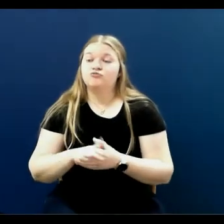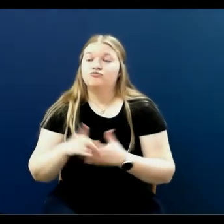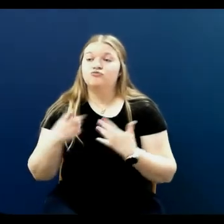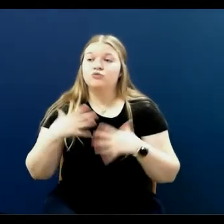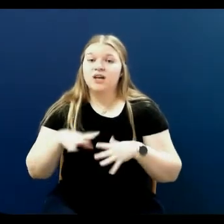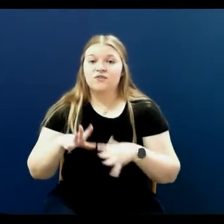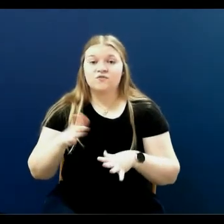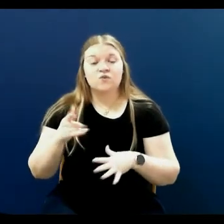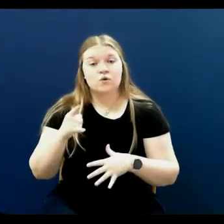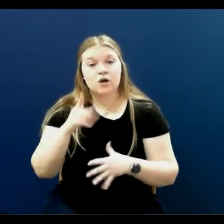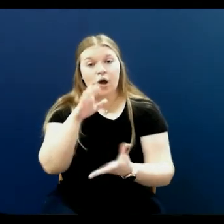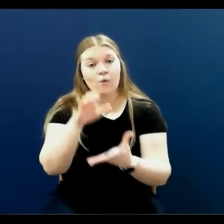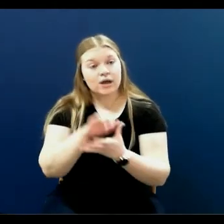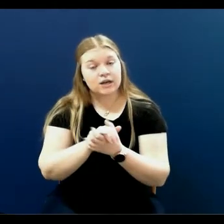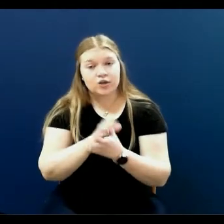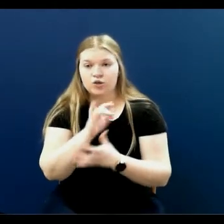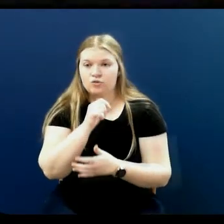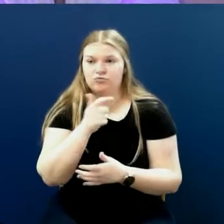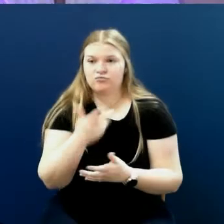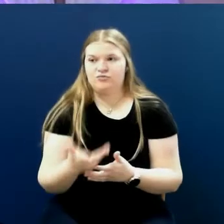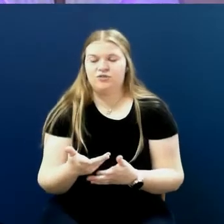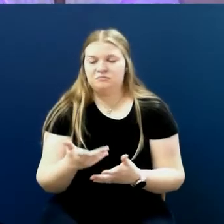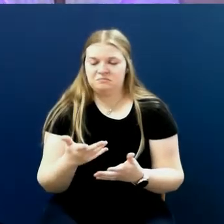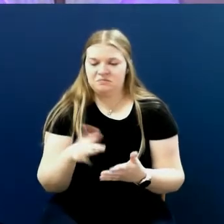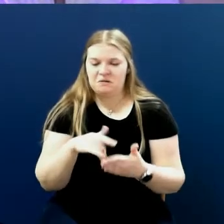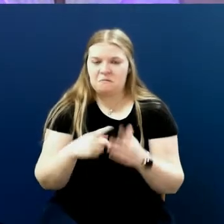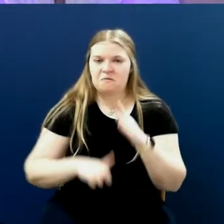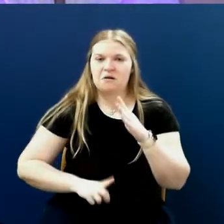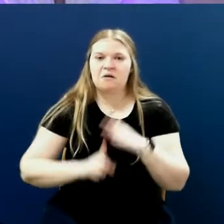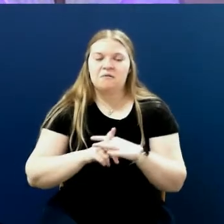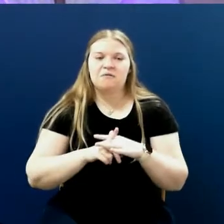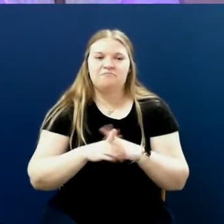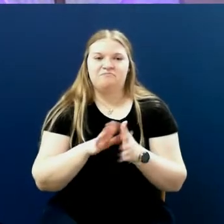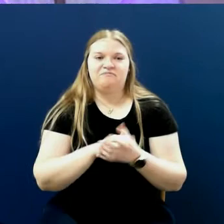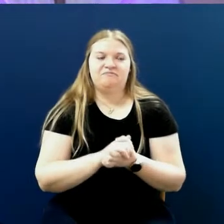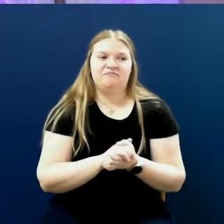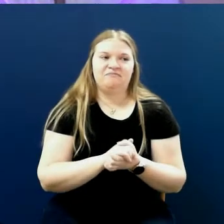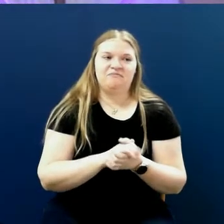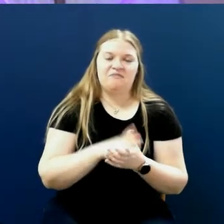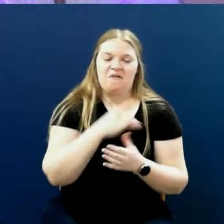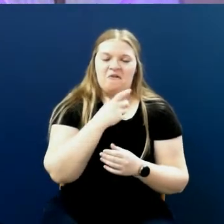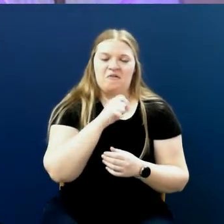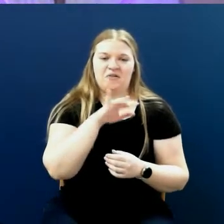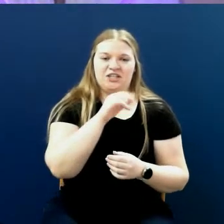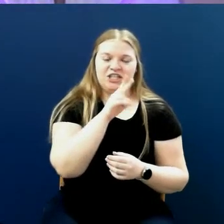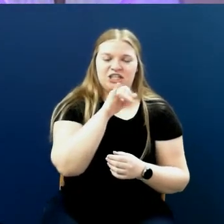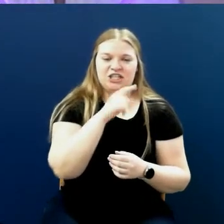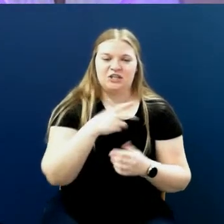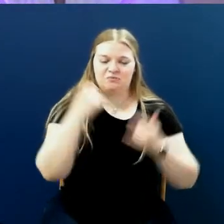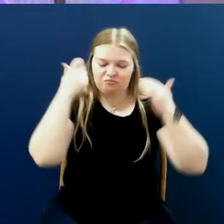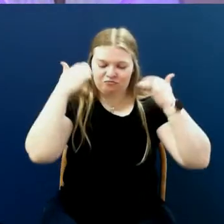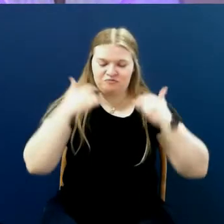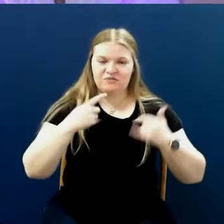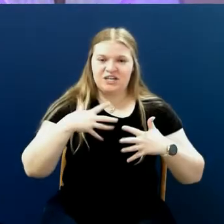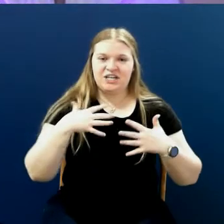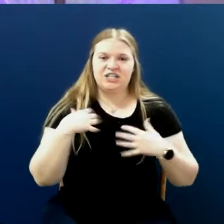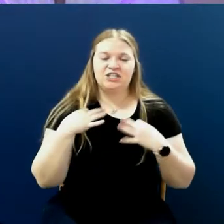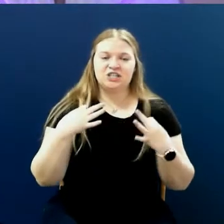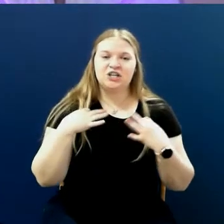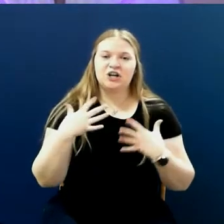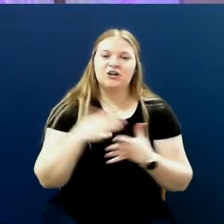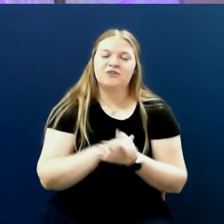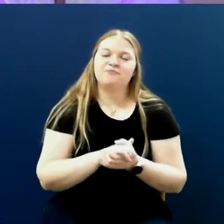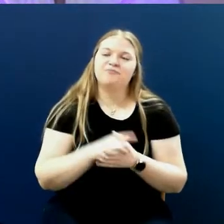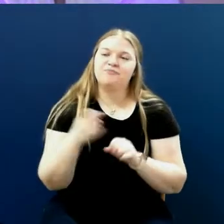a wedding. You don't show up in the wedding and in your grubby jeans and your sweaty t-shirt. Instead, you put them off, take